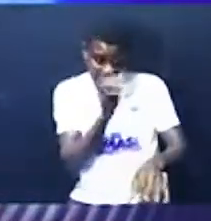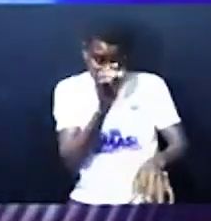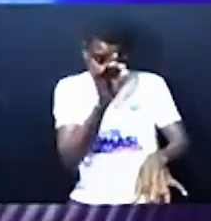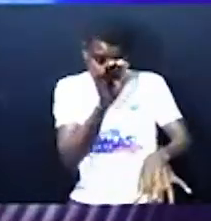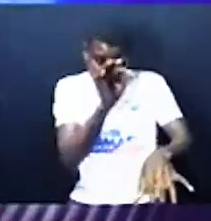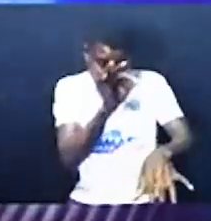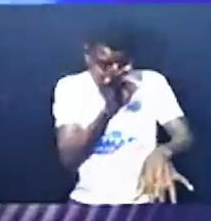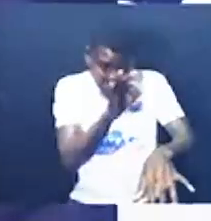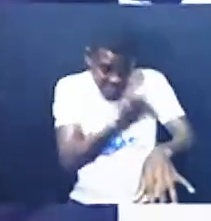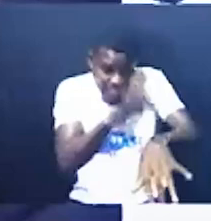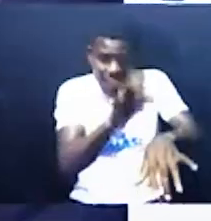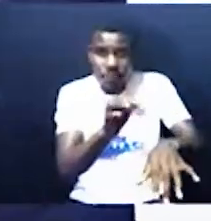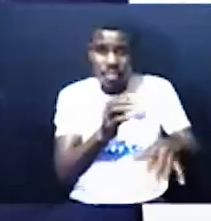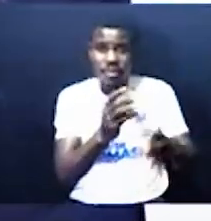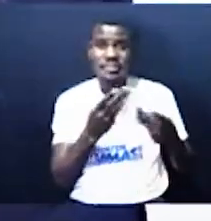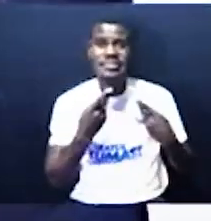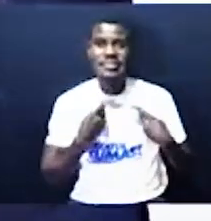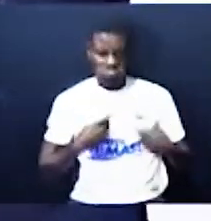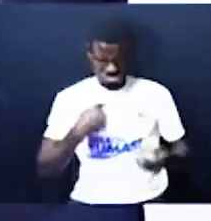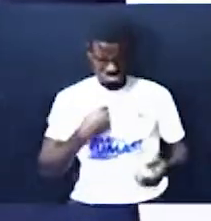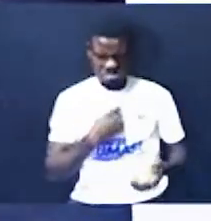be healed. O ka se